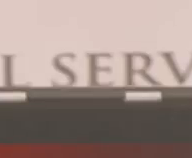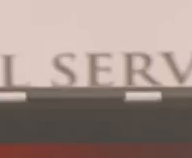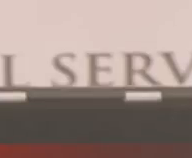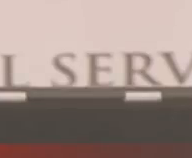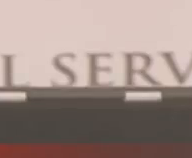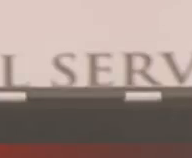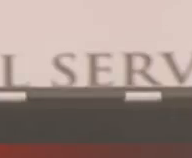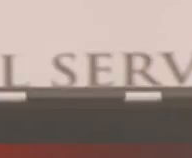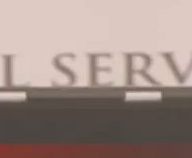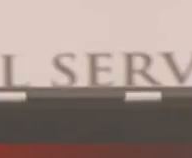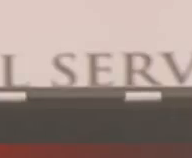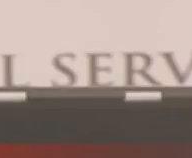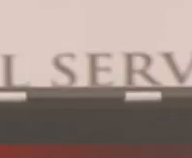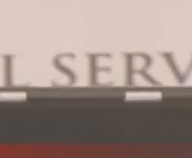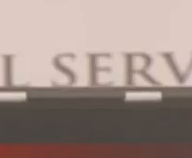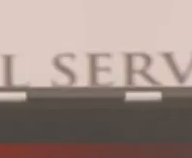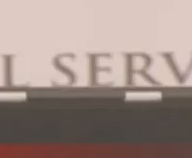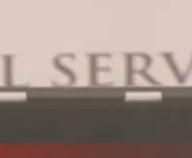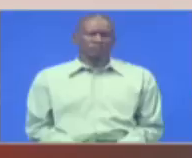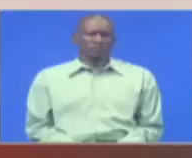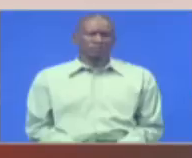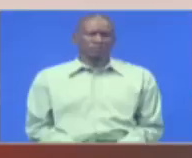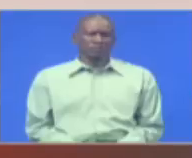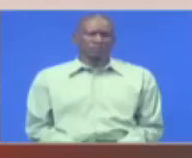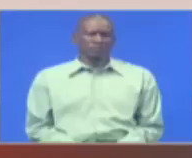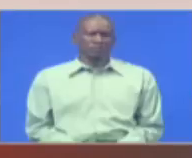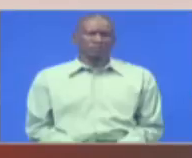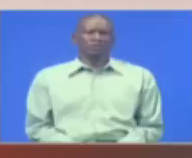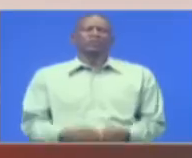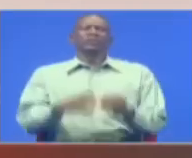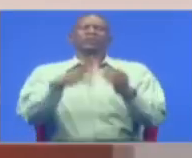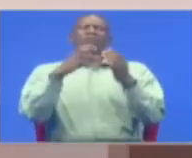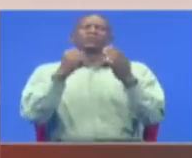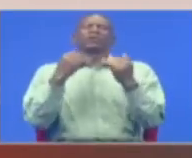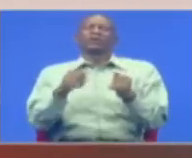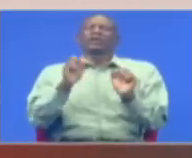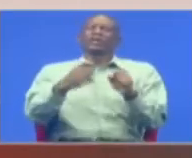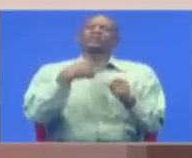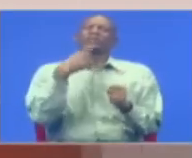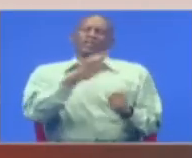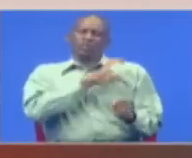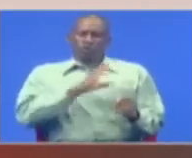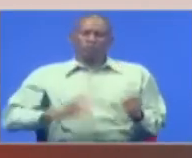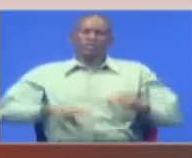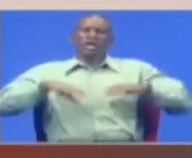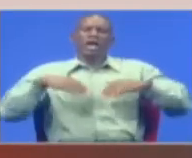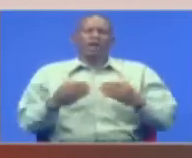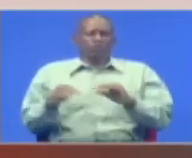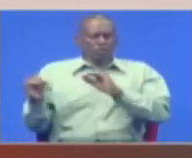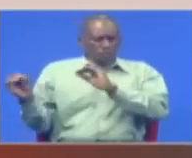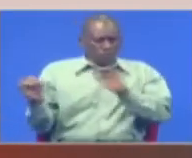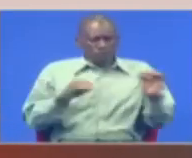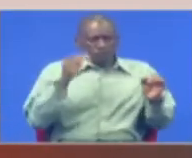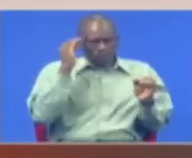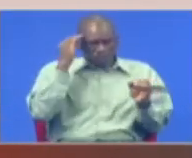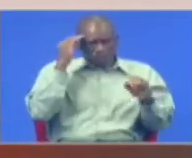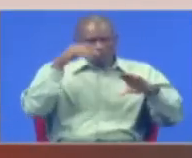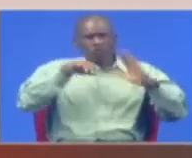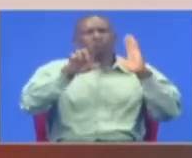20s, you moved to law. Could you please tell the commission that journey of transiting from education to law?